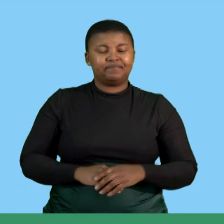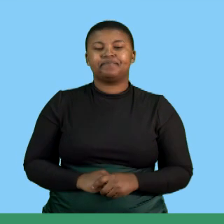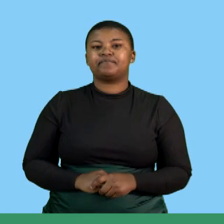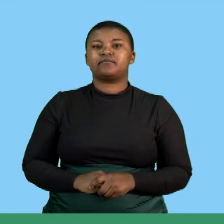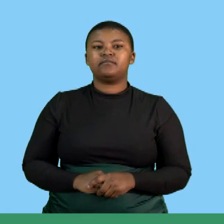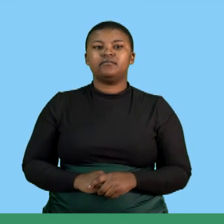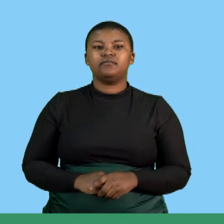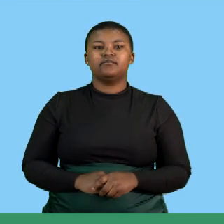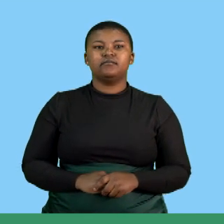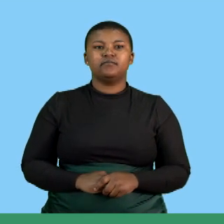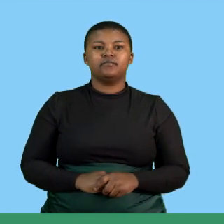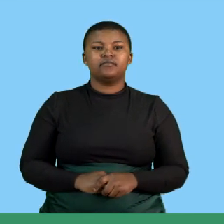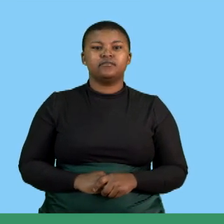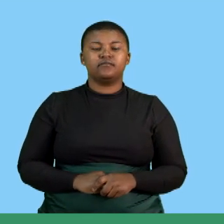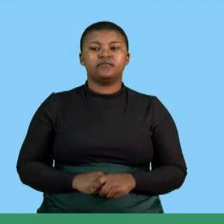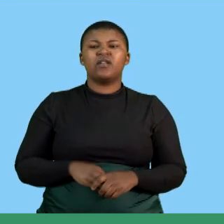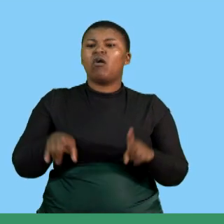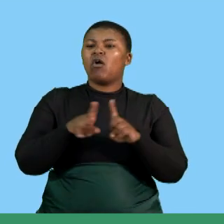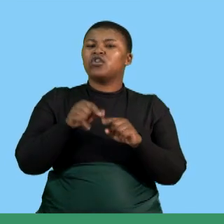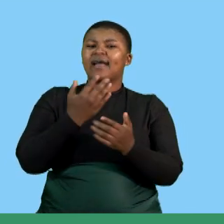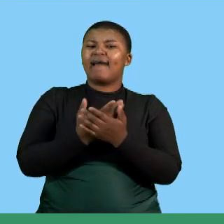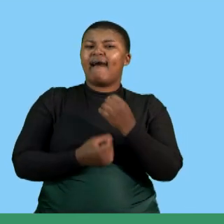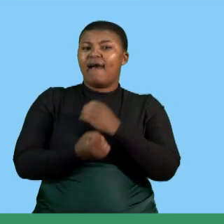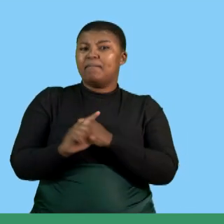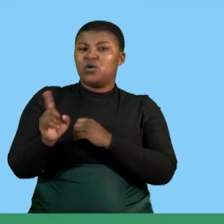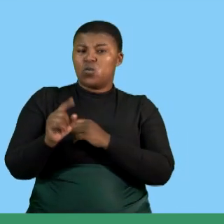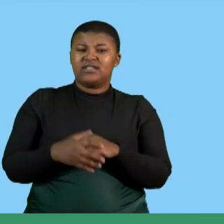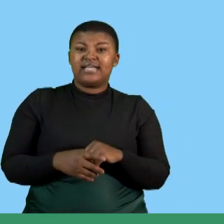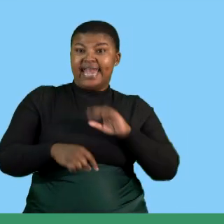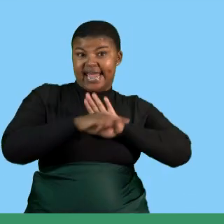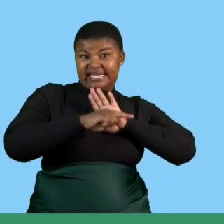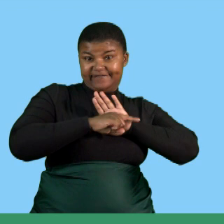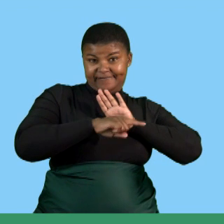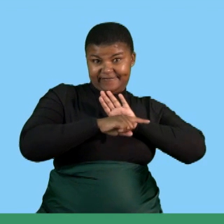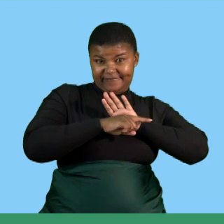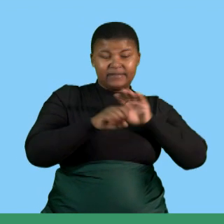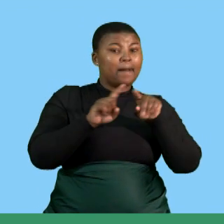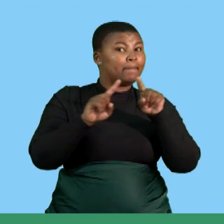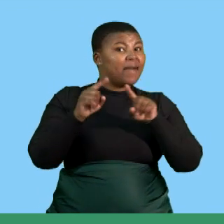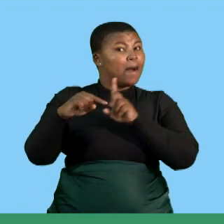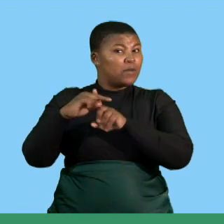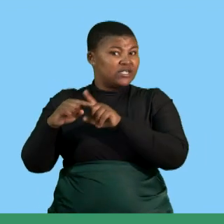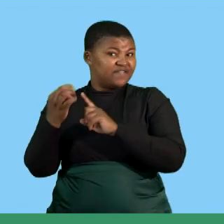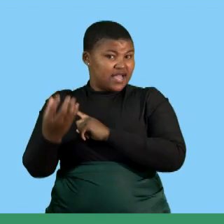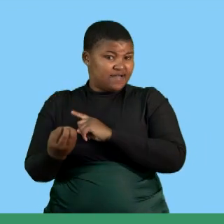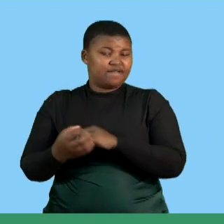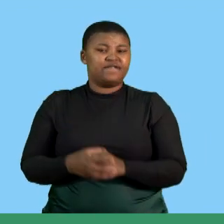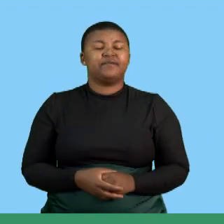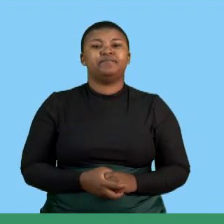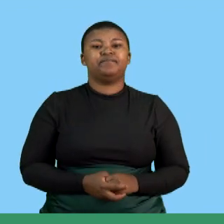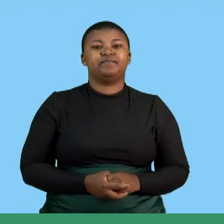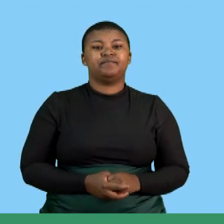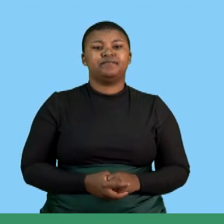What also can happen, so I'm talking about only the negative aspects, but a positive aspect can be that there is a